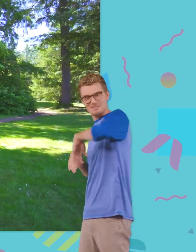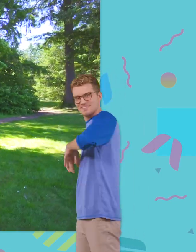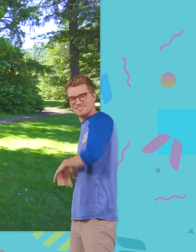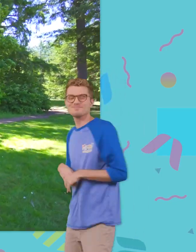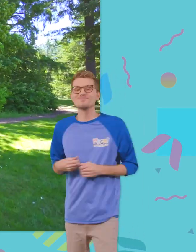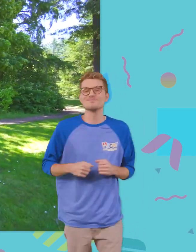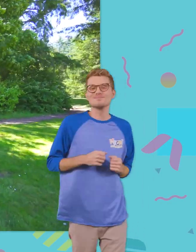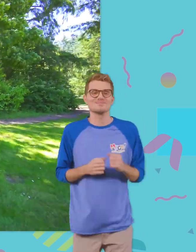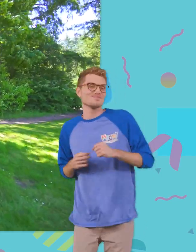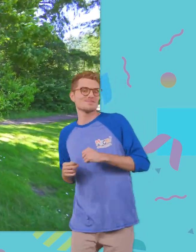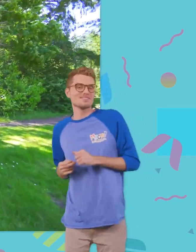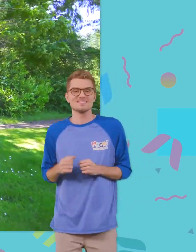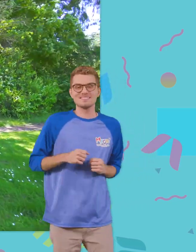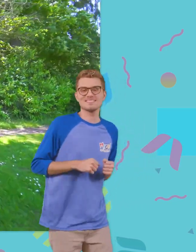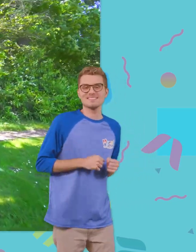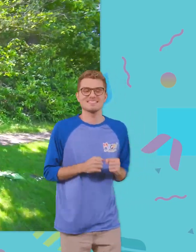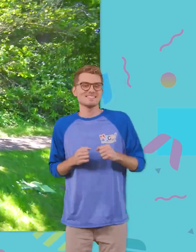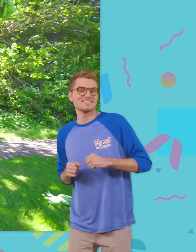on.